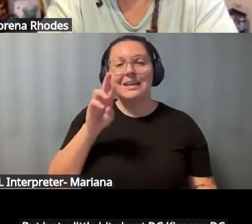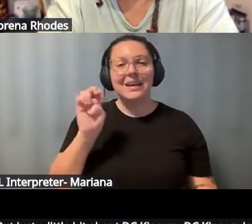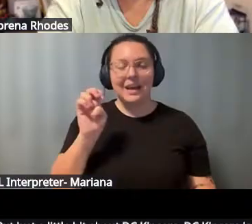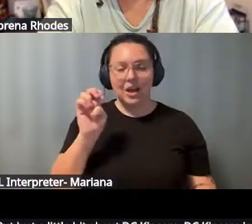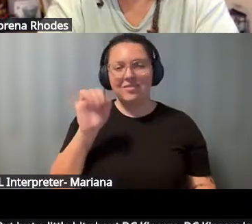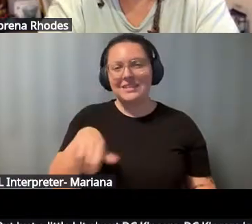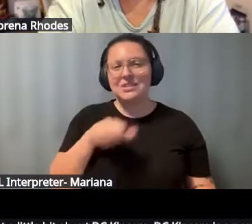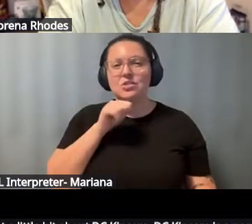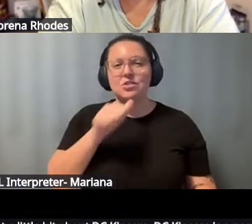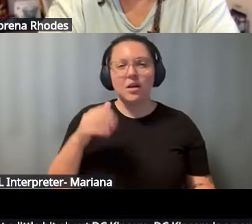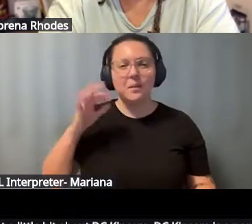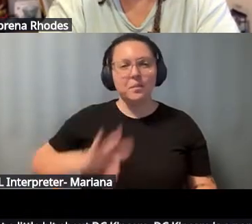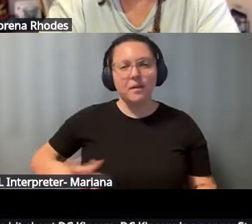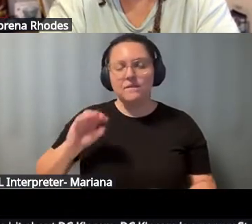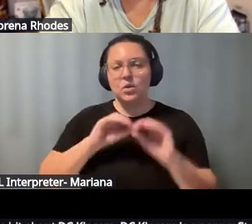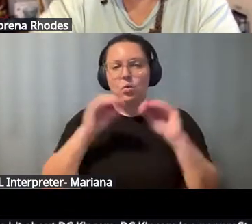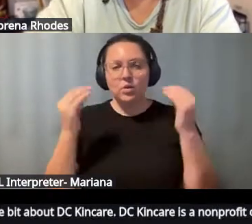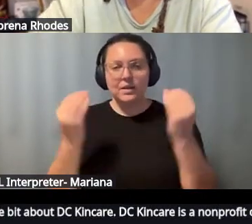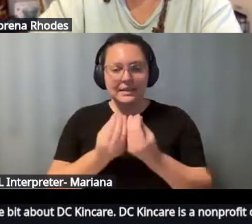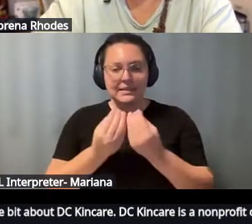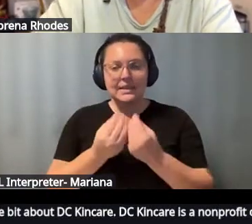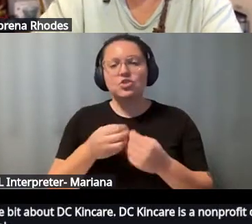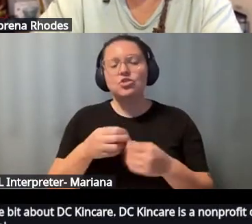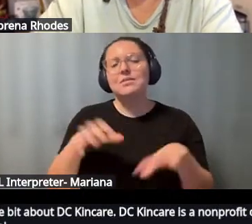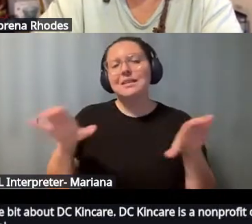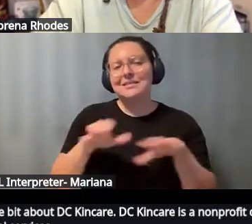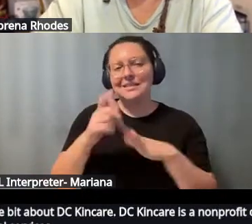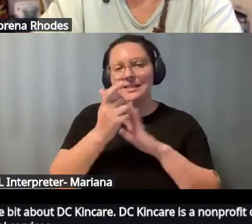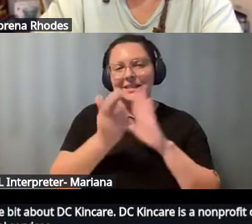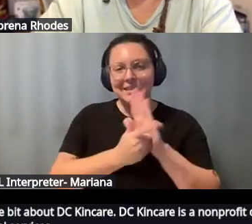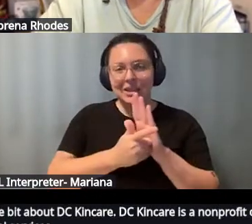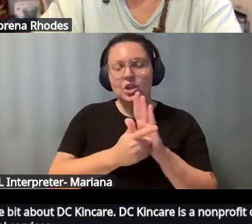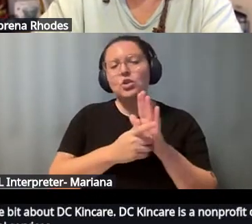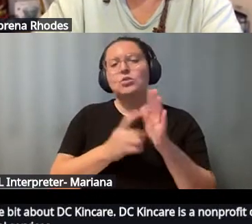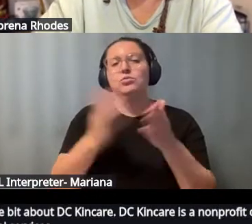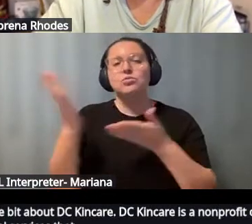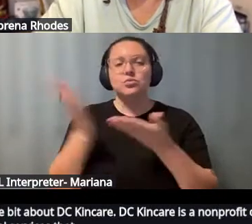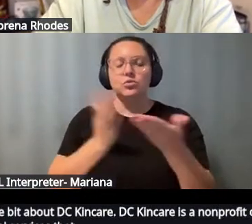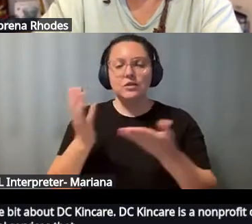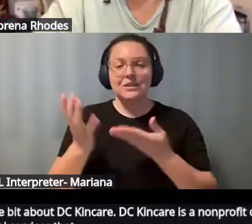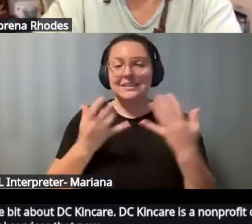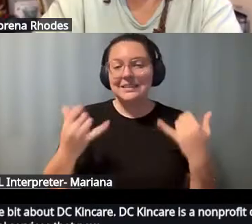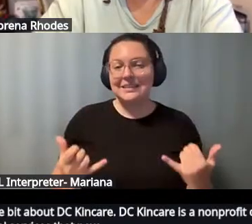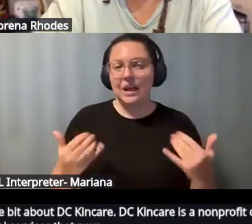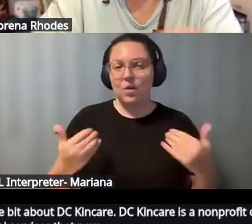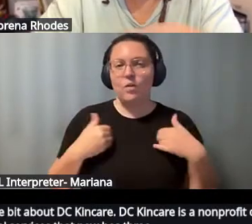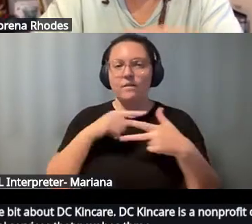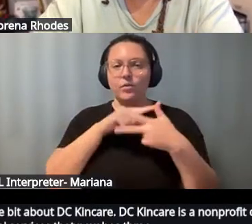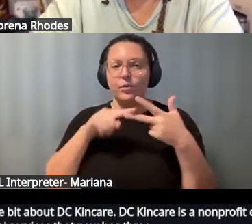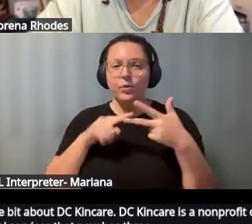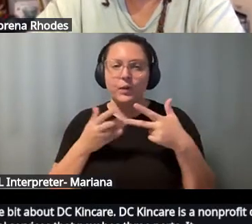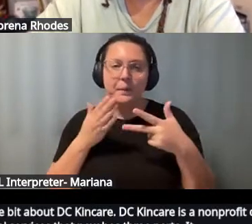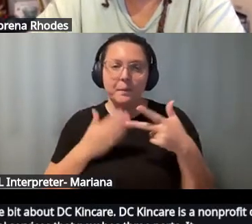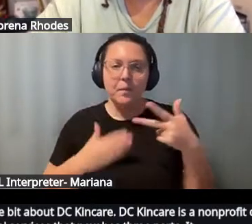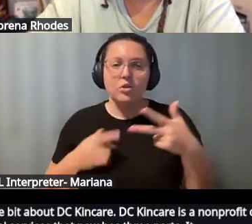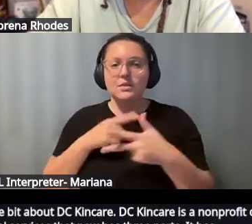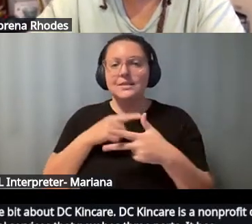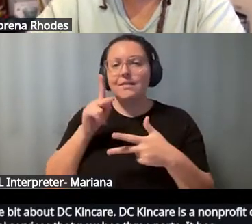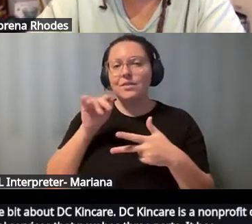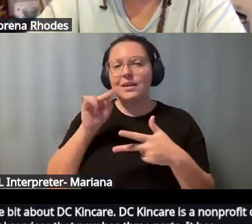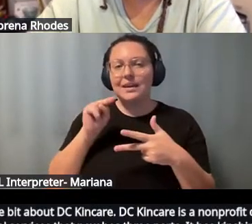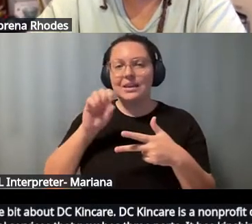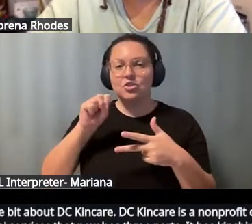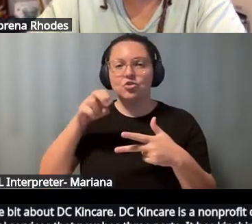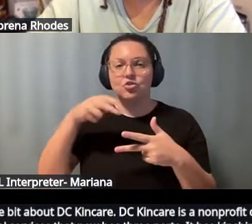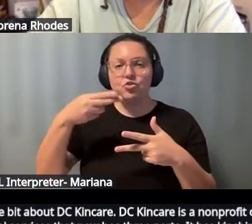nonprofit organization that does legal services that now has three parts. It has kinship, it